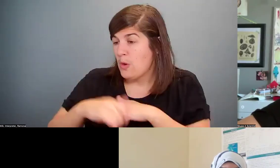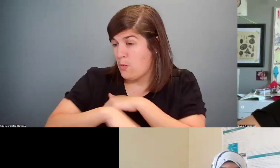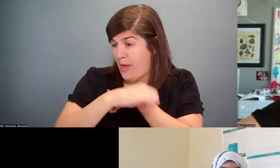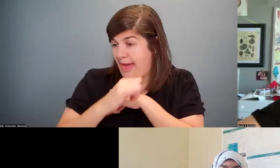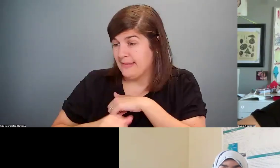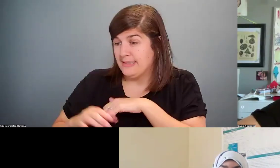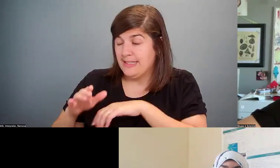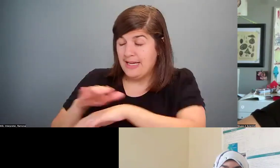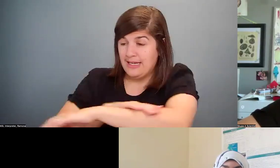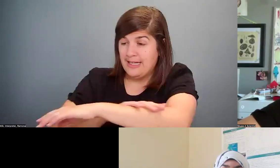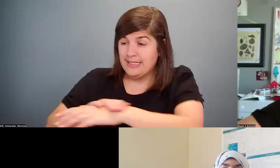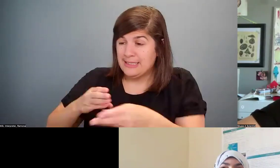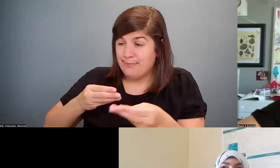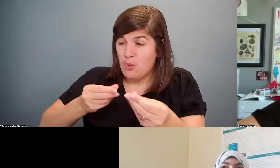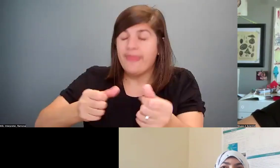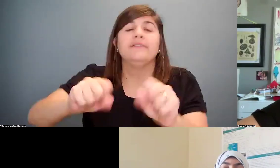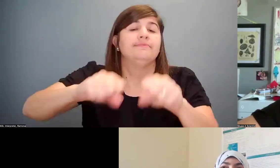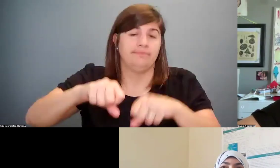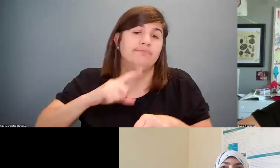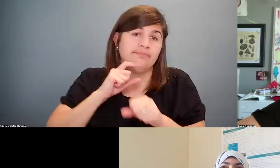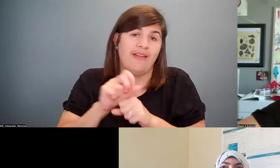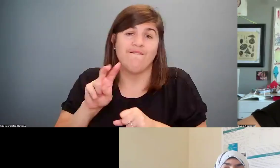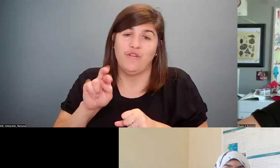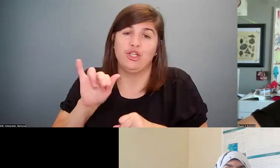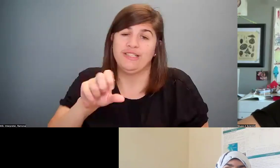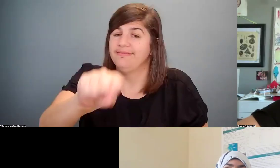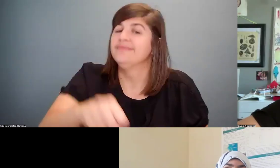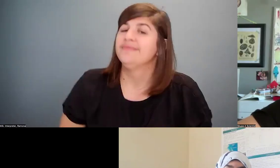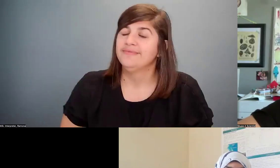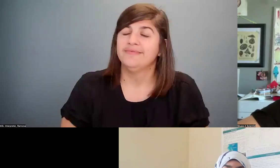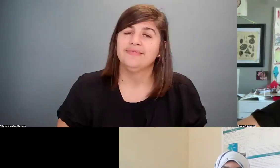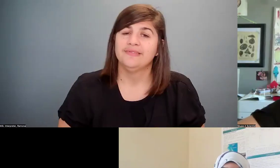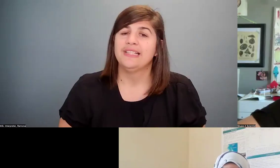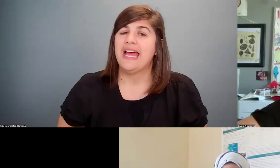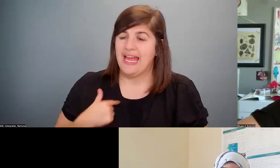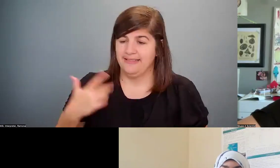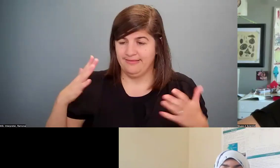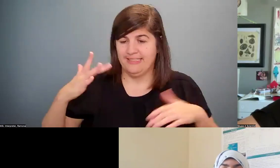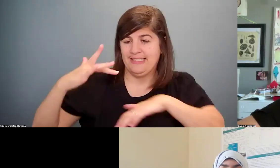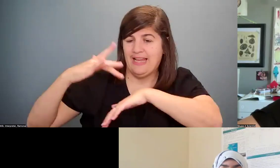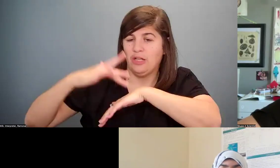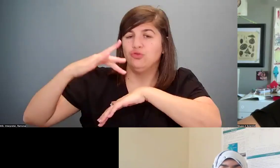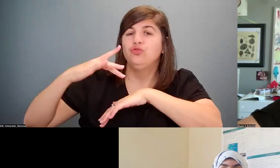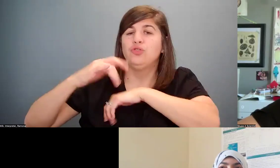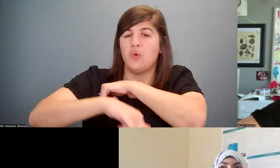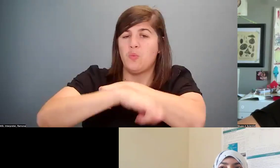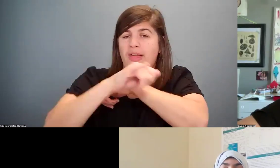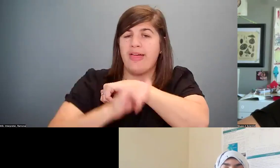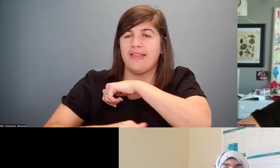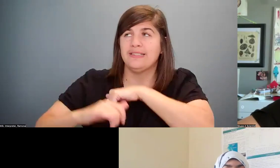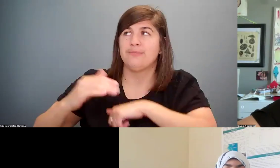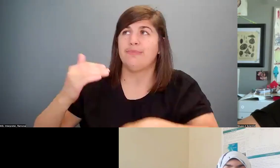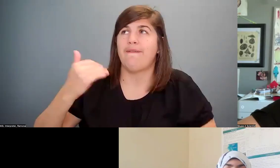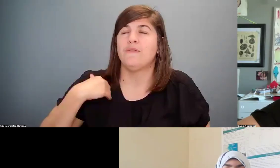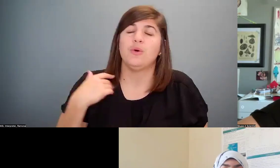They are. They're very smooth. Um, I have touched whales before, not so